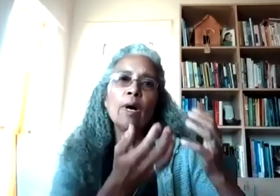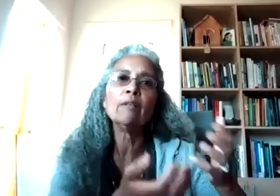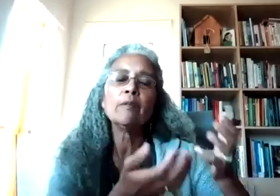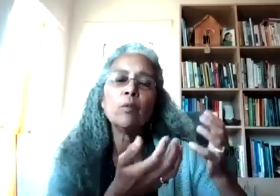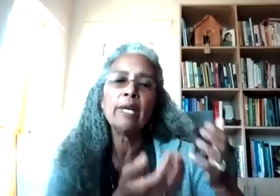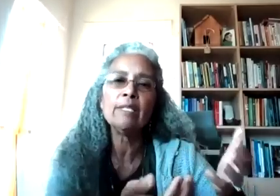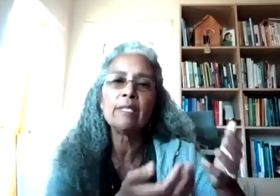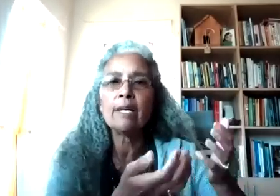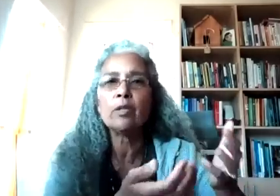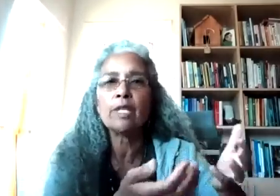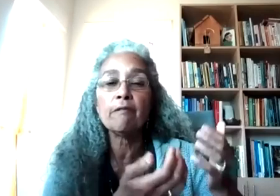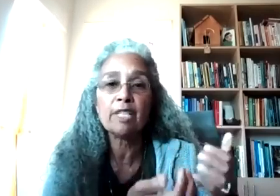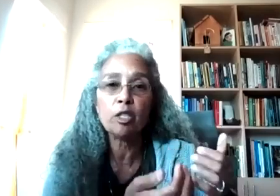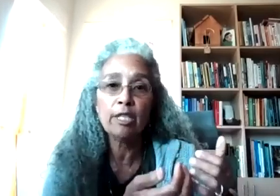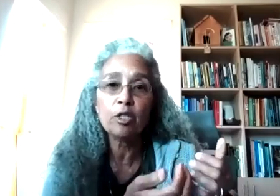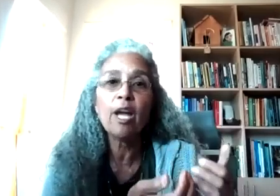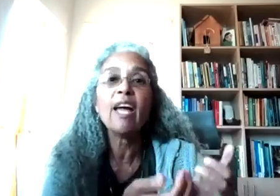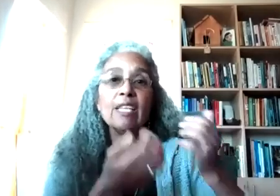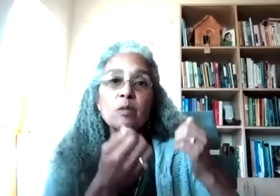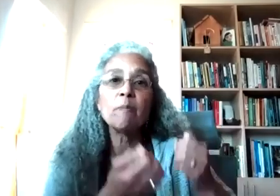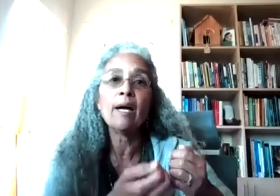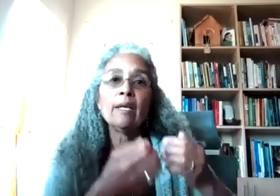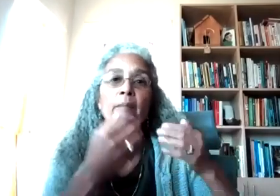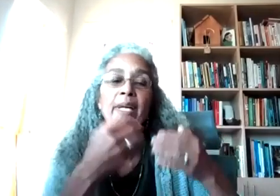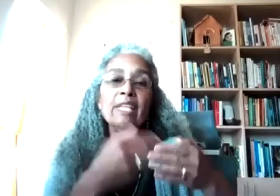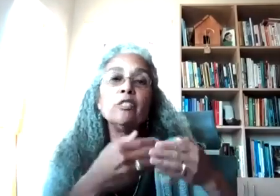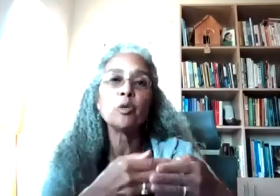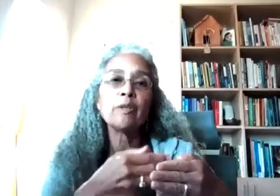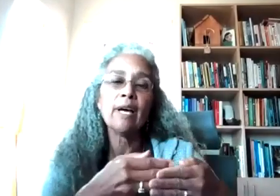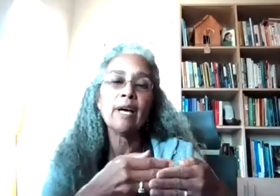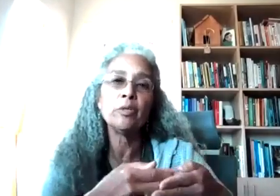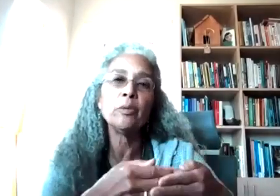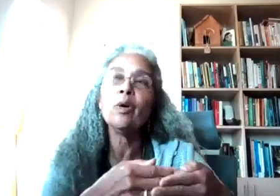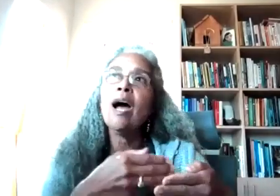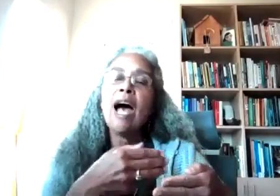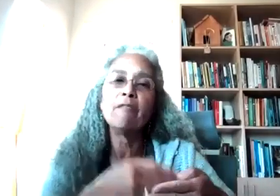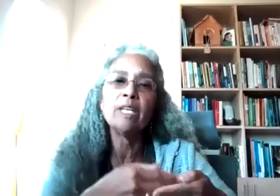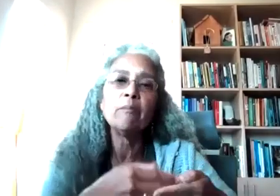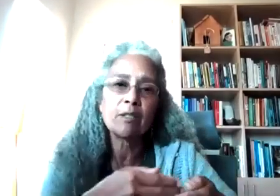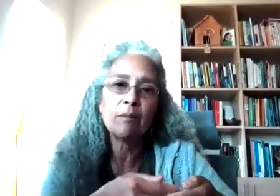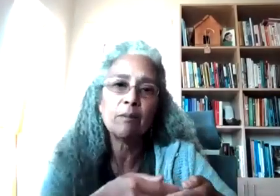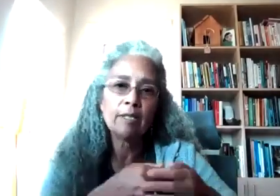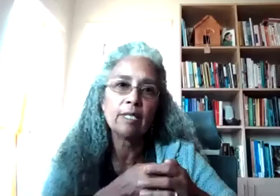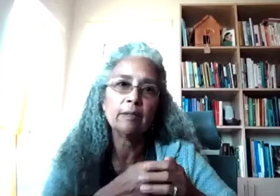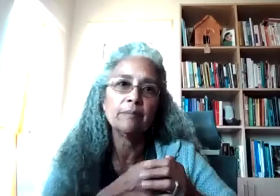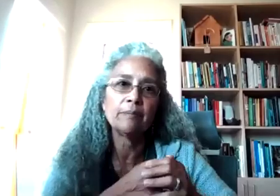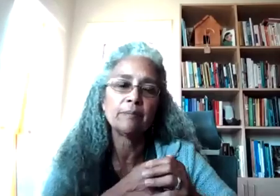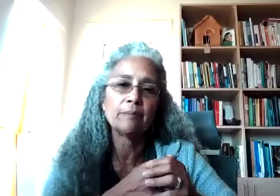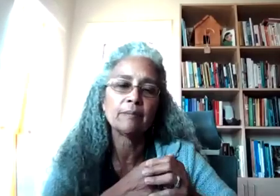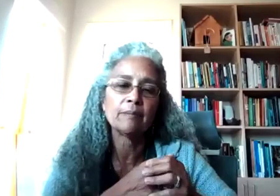And one of the ways that you can affect change is by making sure that you have an impact on